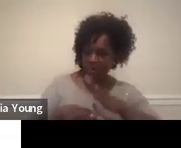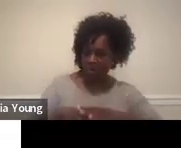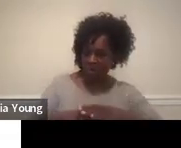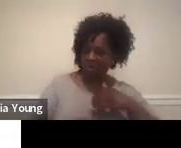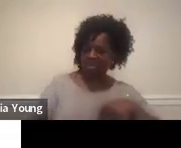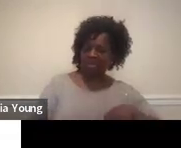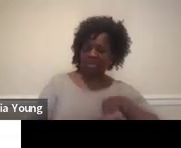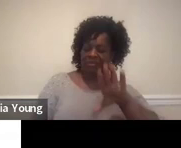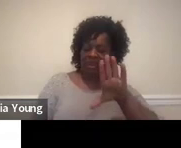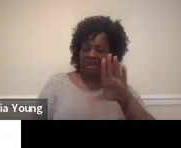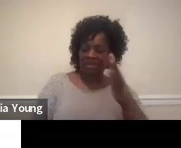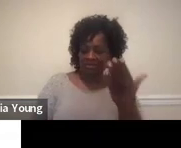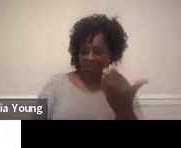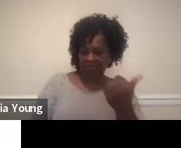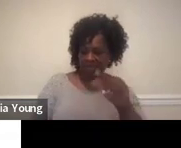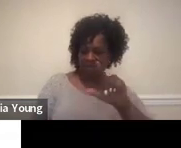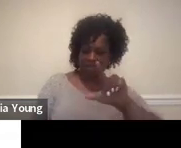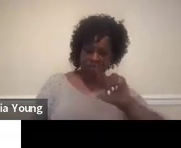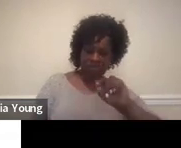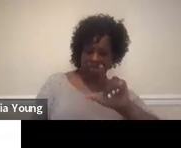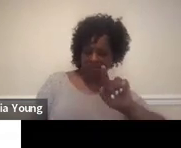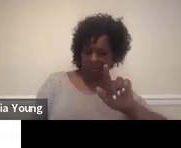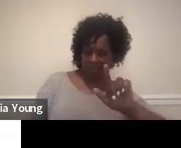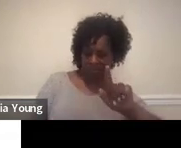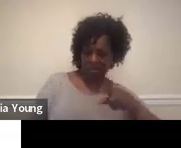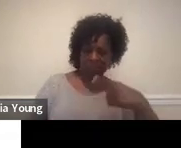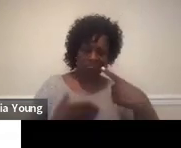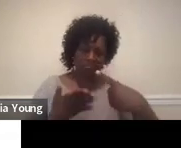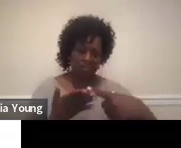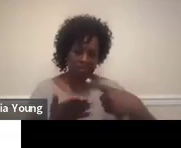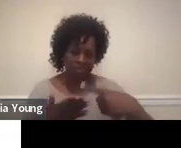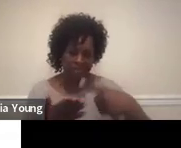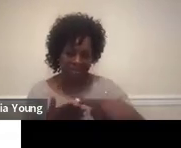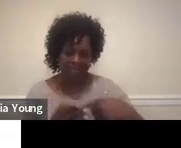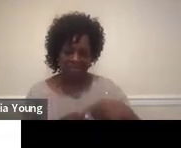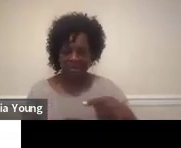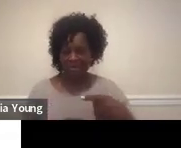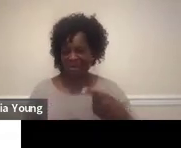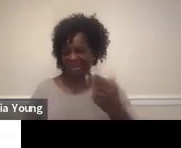-21 to talk about his post-secondary interest and preferences.